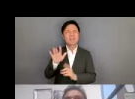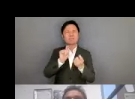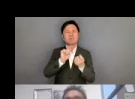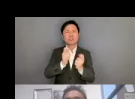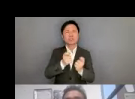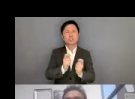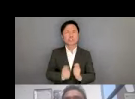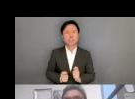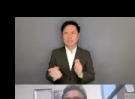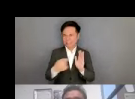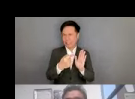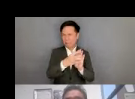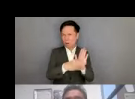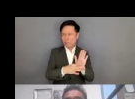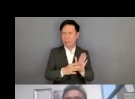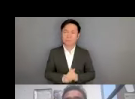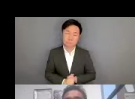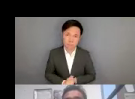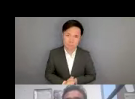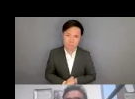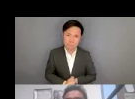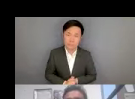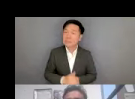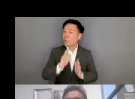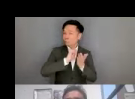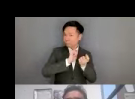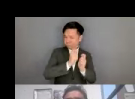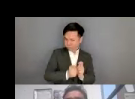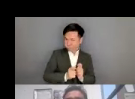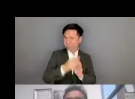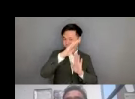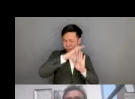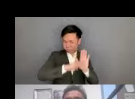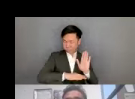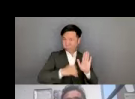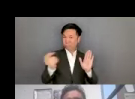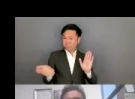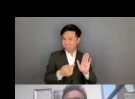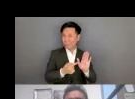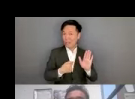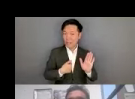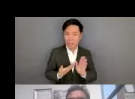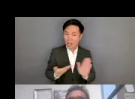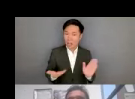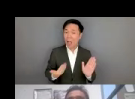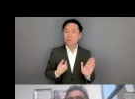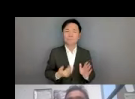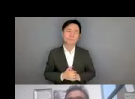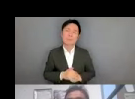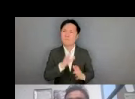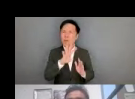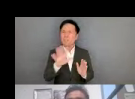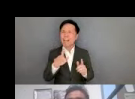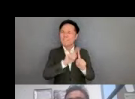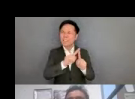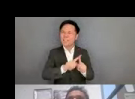policy, and majority of the amendments that have been incorporated now in the draft policy, and it